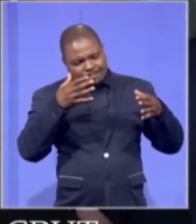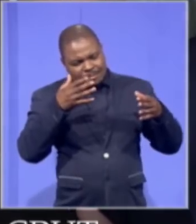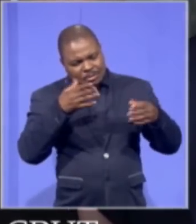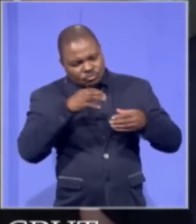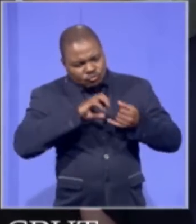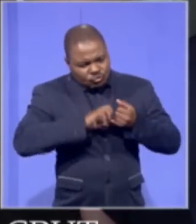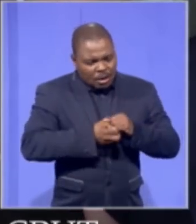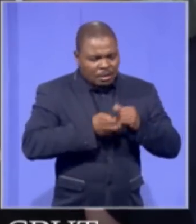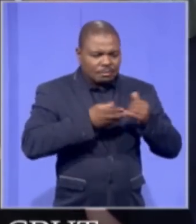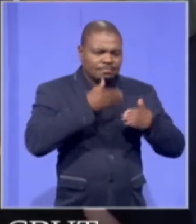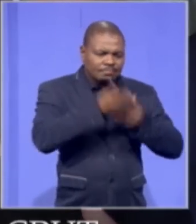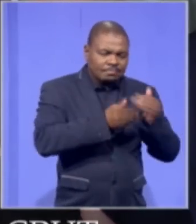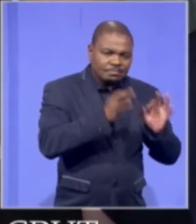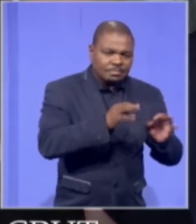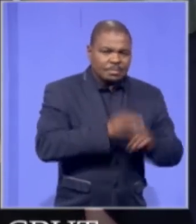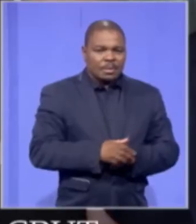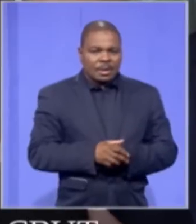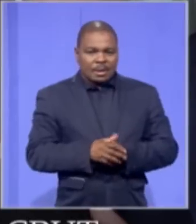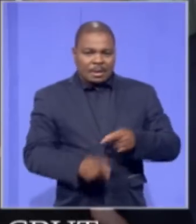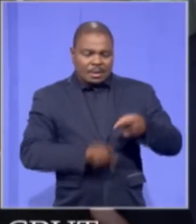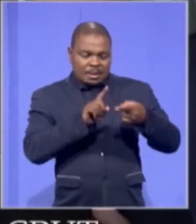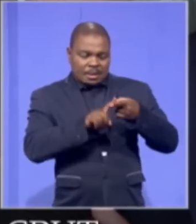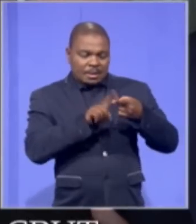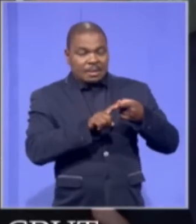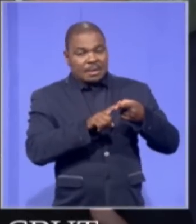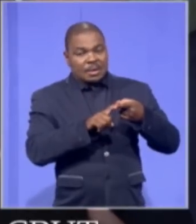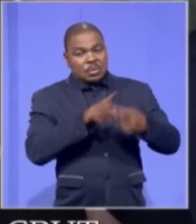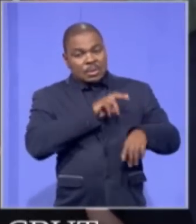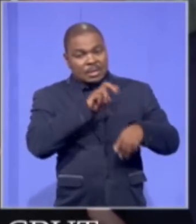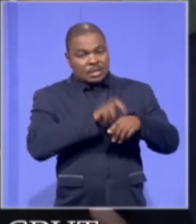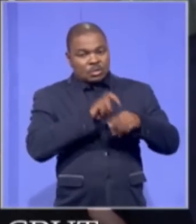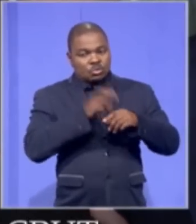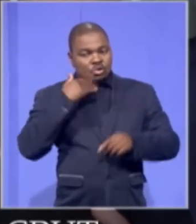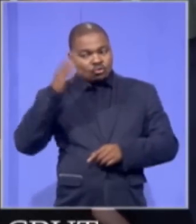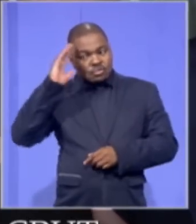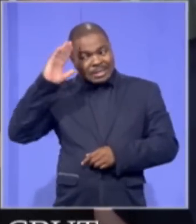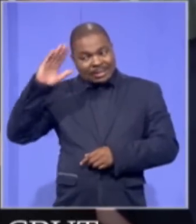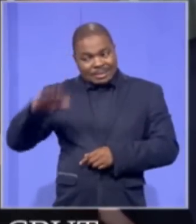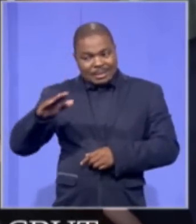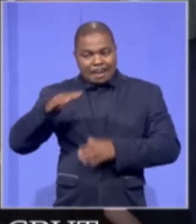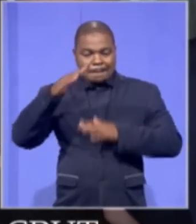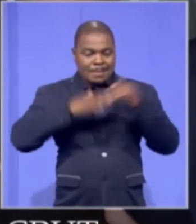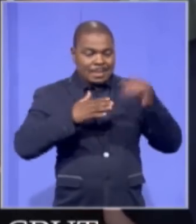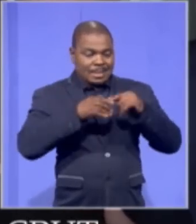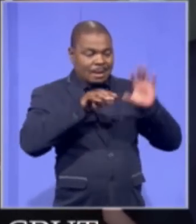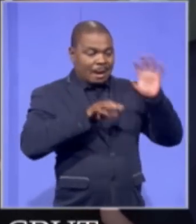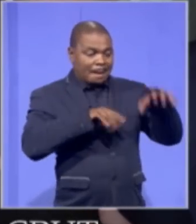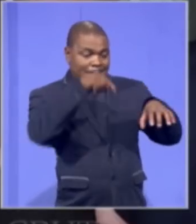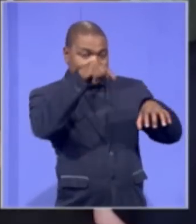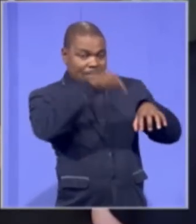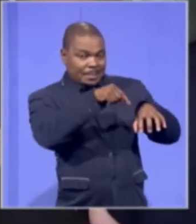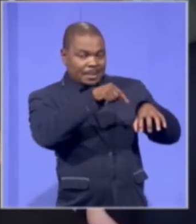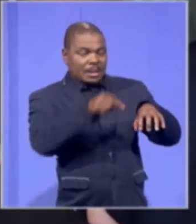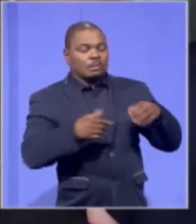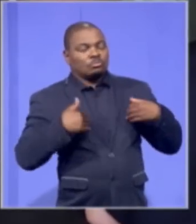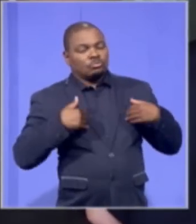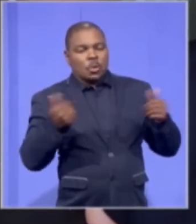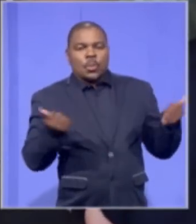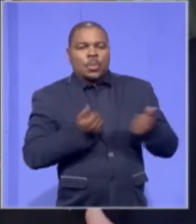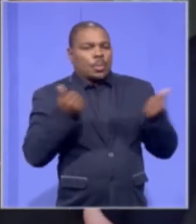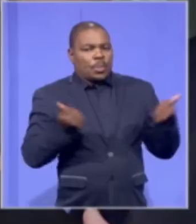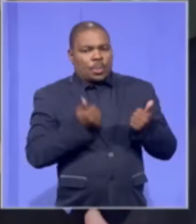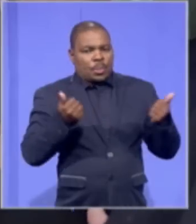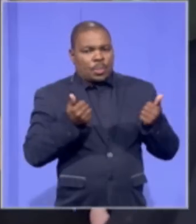among them is the building of residences on campus, which is a process that we have started